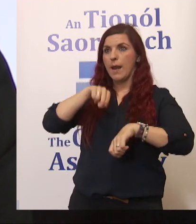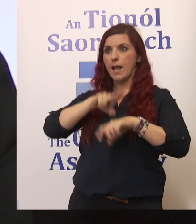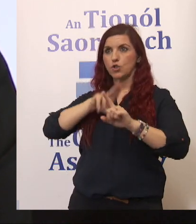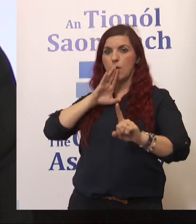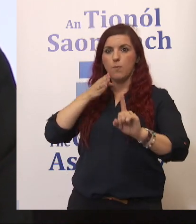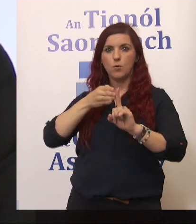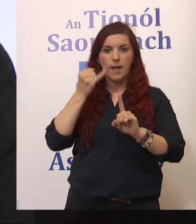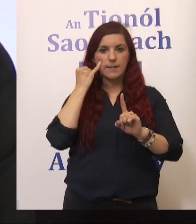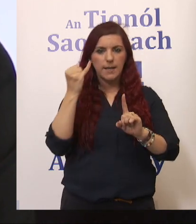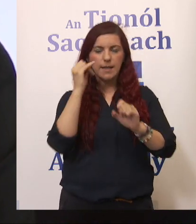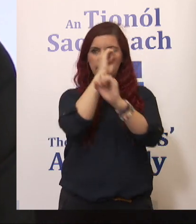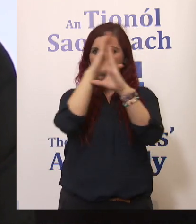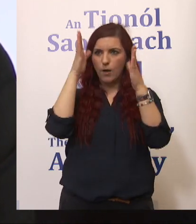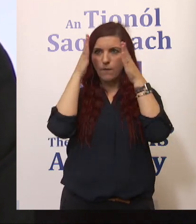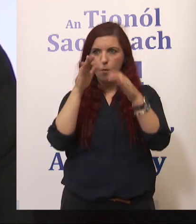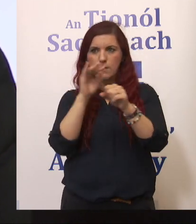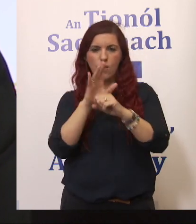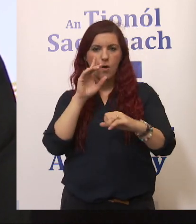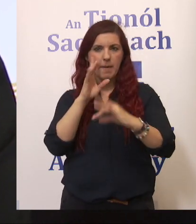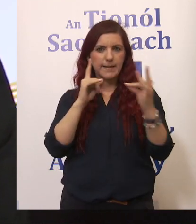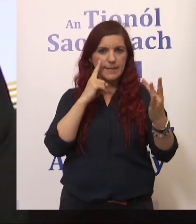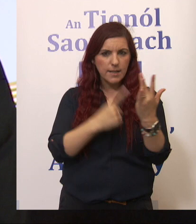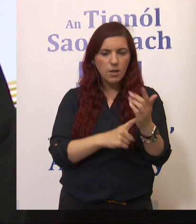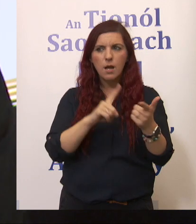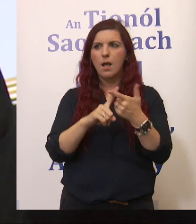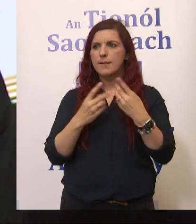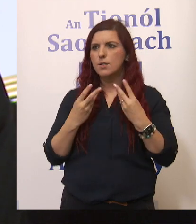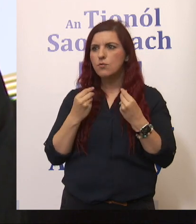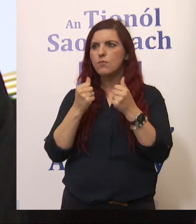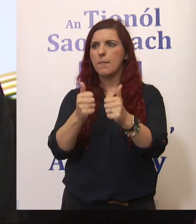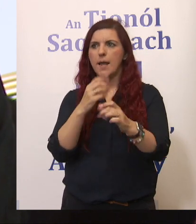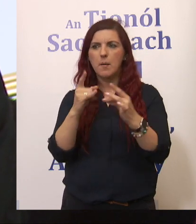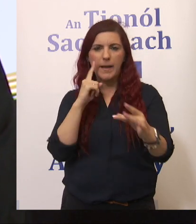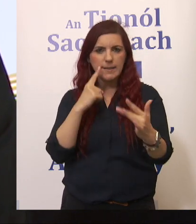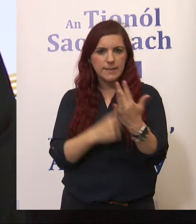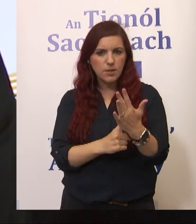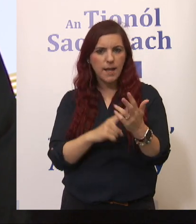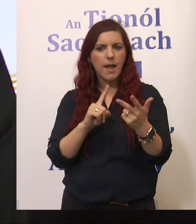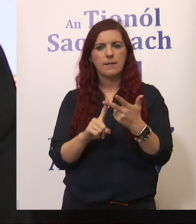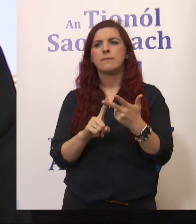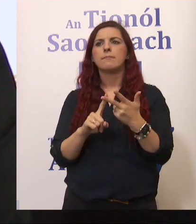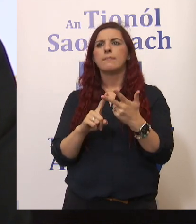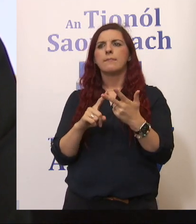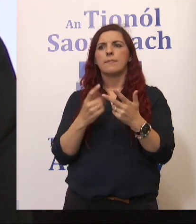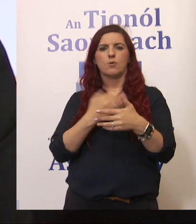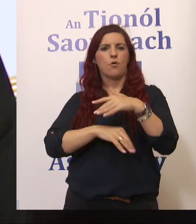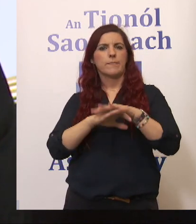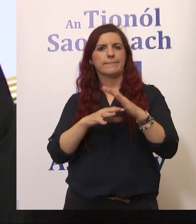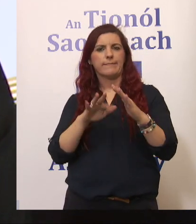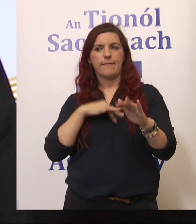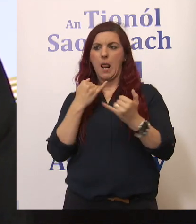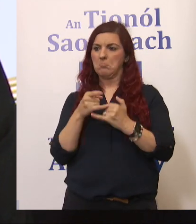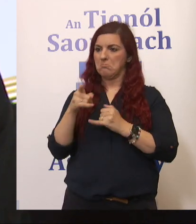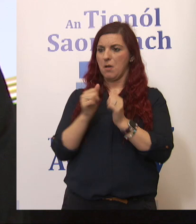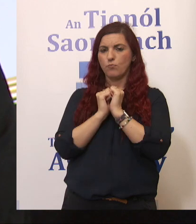you know, a clear focus for decision making, maybe a streamlined approach to decision making. And I suppose the government of the day felt that was appropriate given